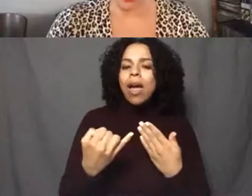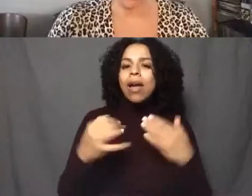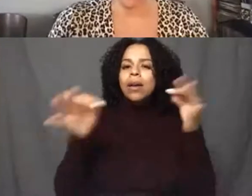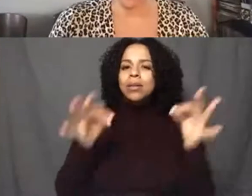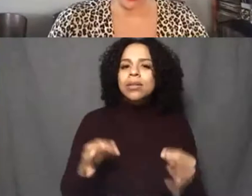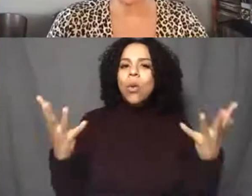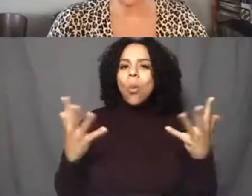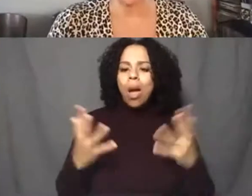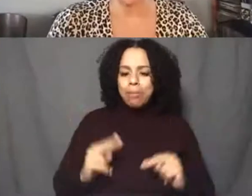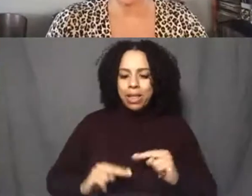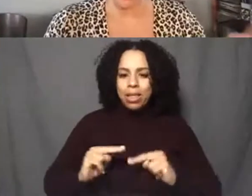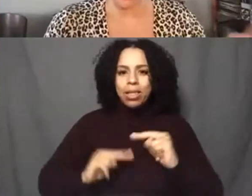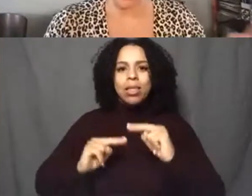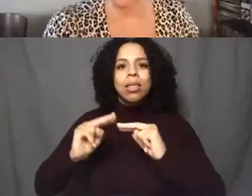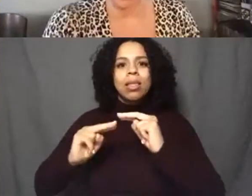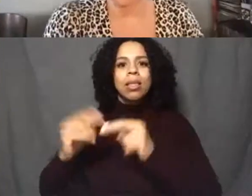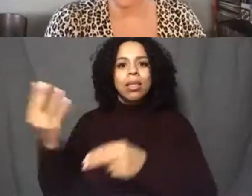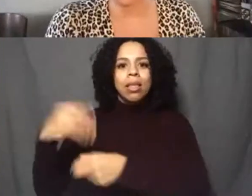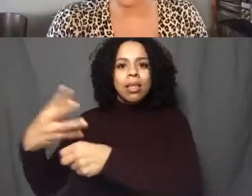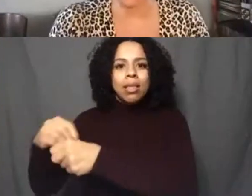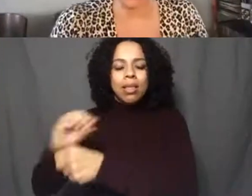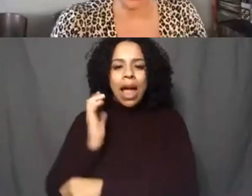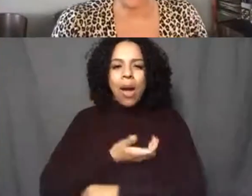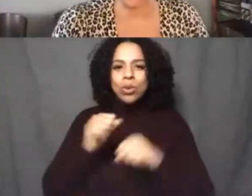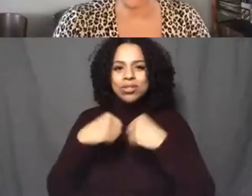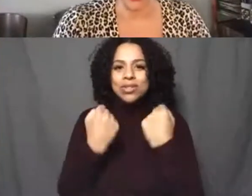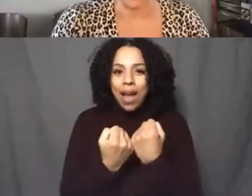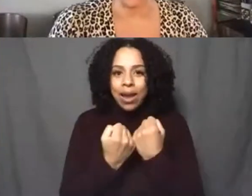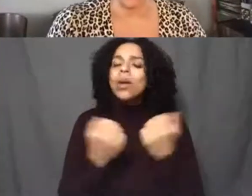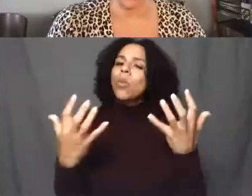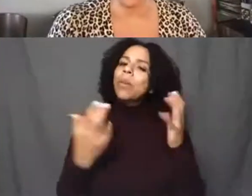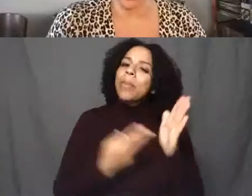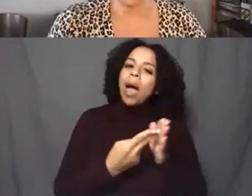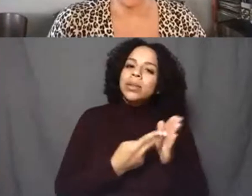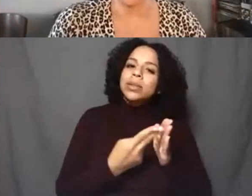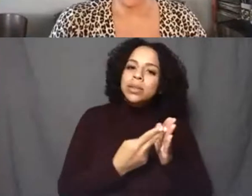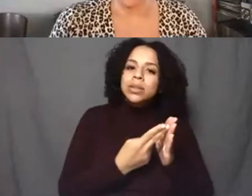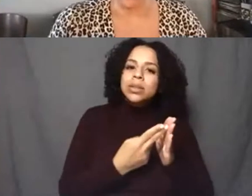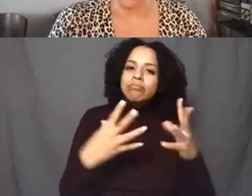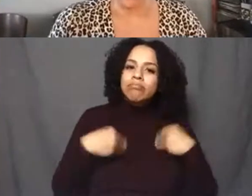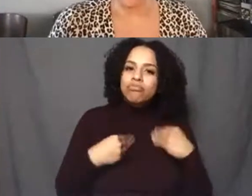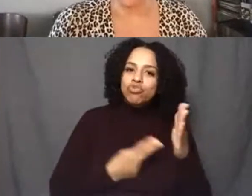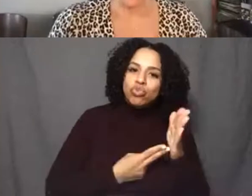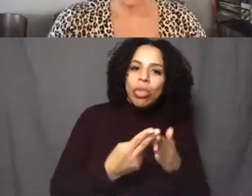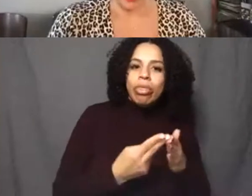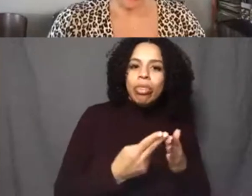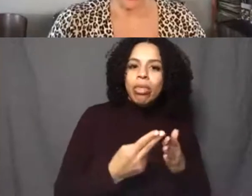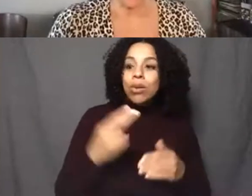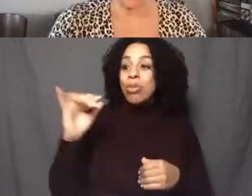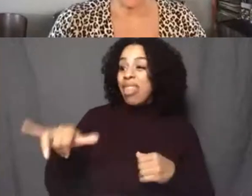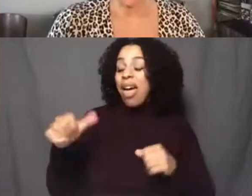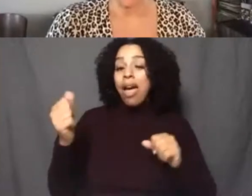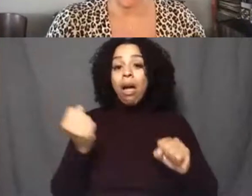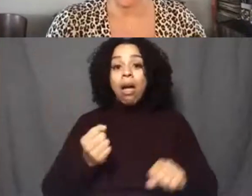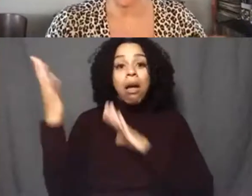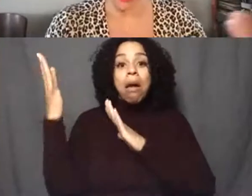our society, we can actually create a society that lives up to its ideals. So that erasure is just as powerful